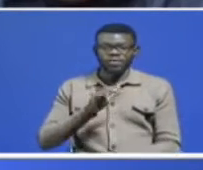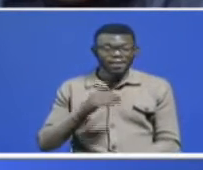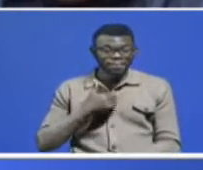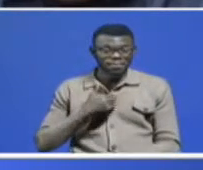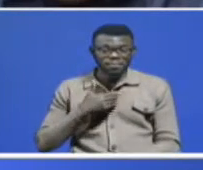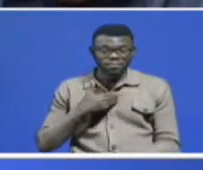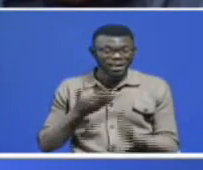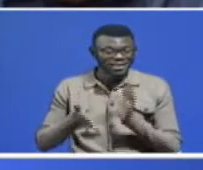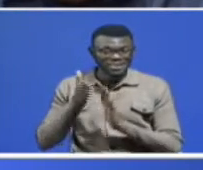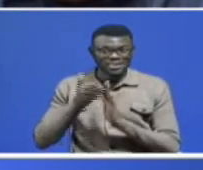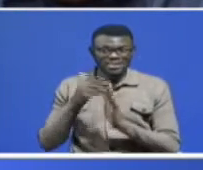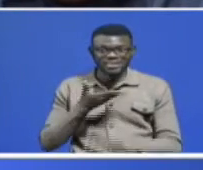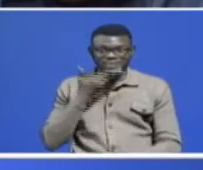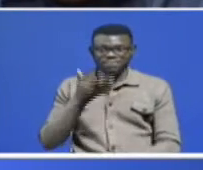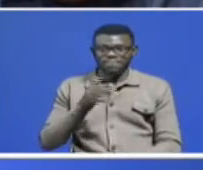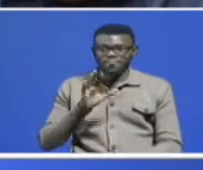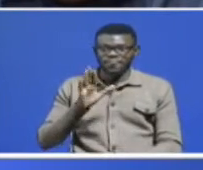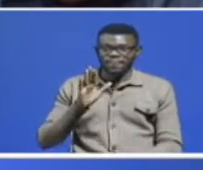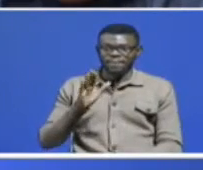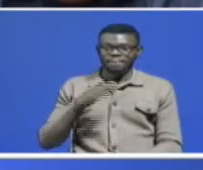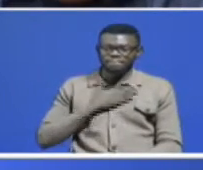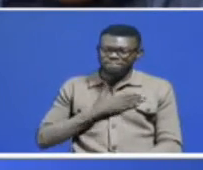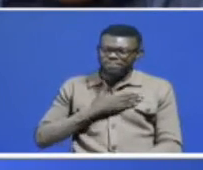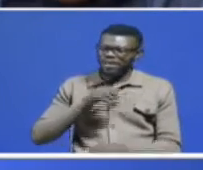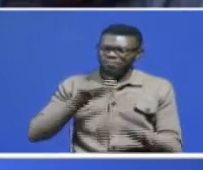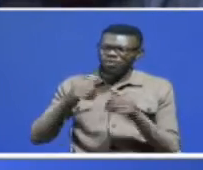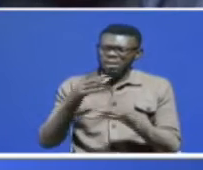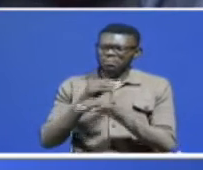have quickly been raised a couple of times, your quick reply to that.